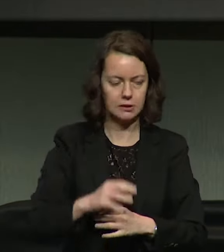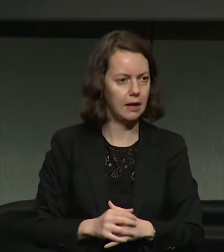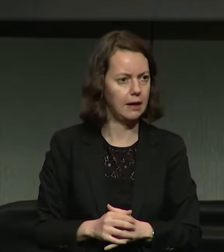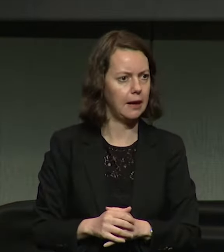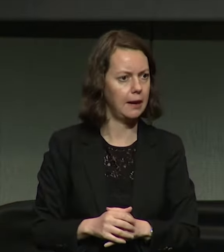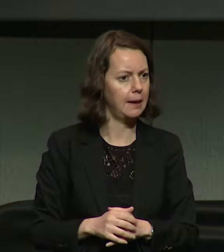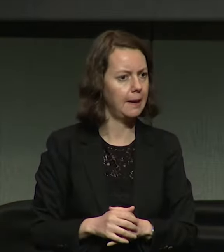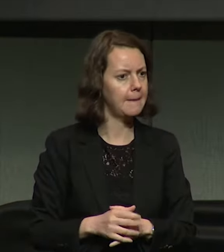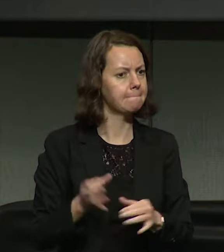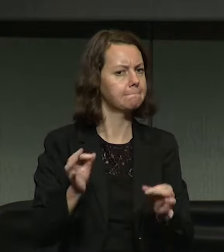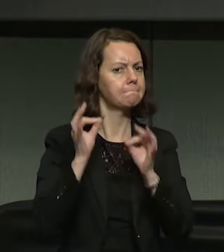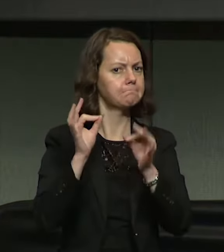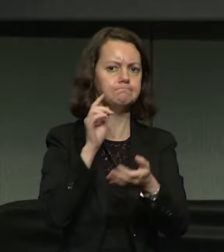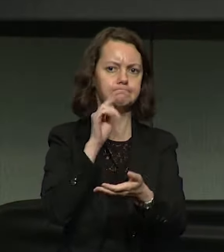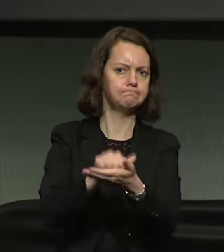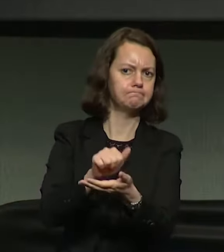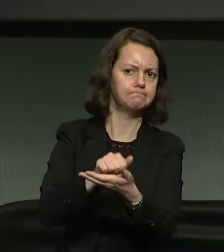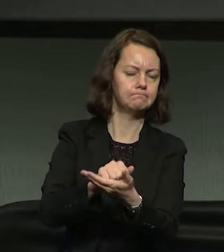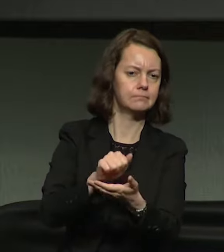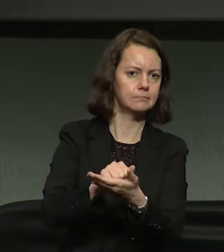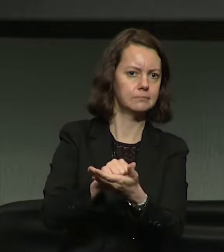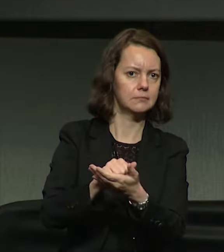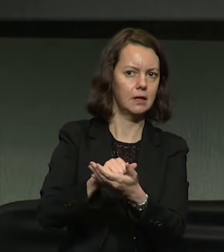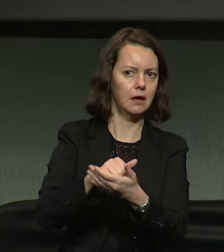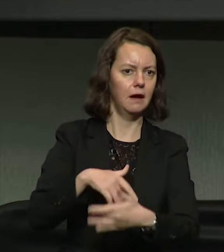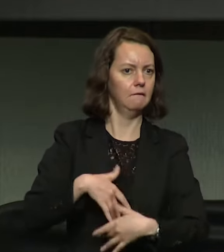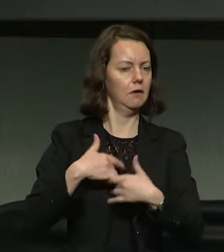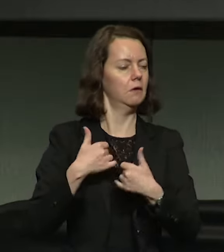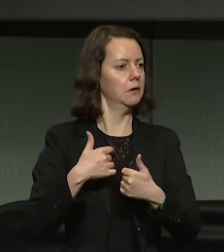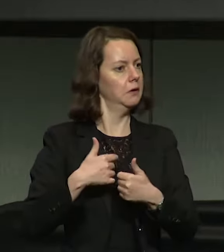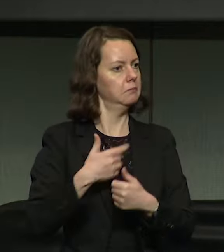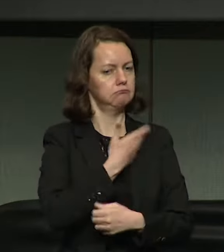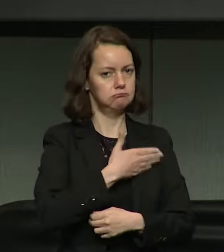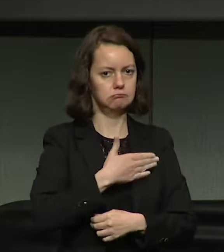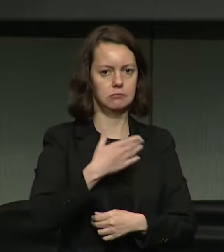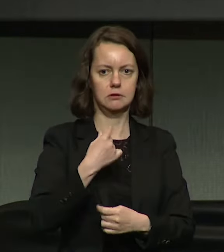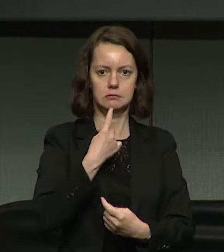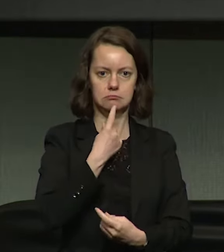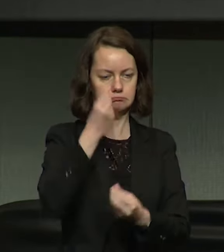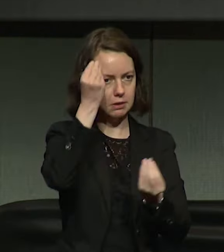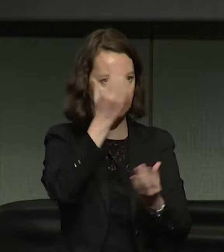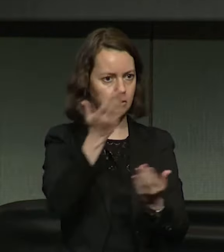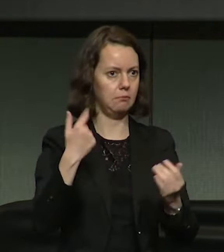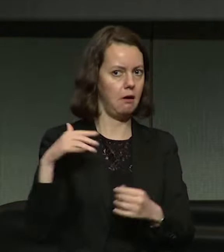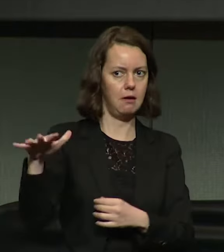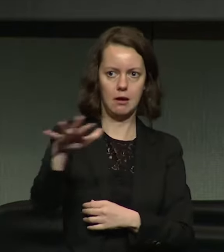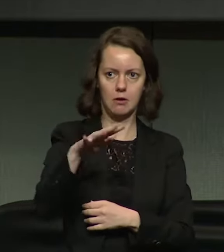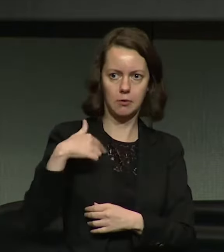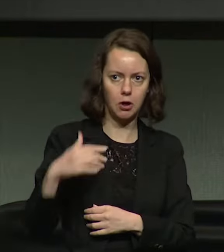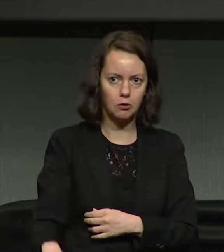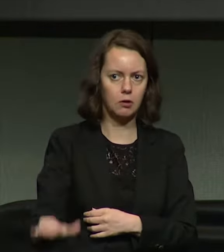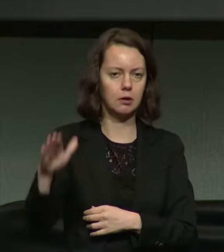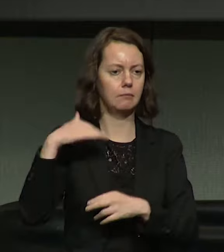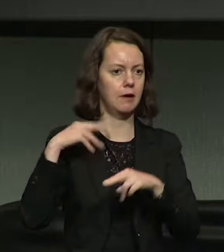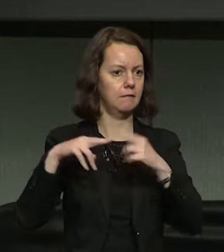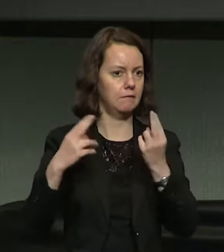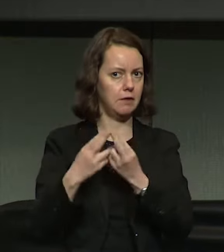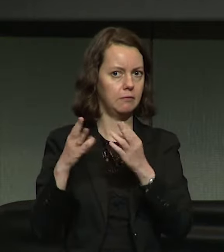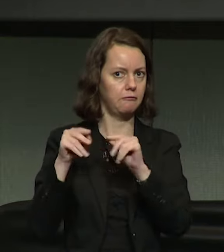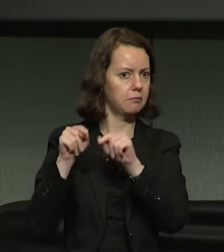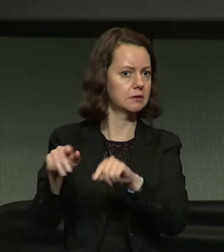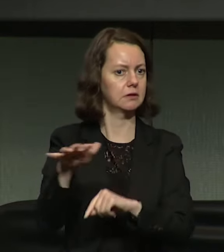pretty special, and I feel strengthened by being able to say that that's where I come from, and that's where my ancestors